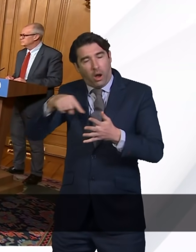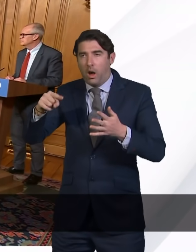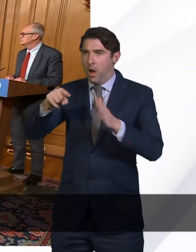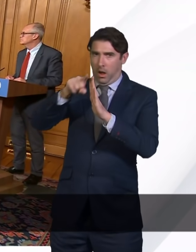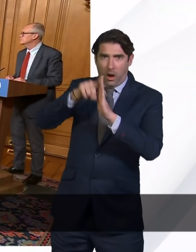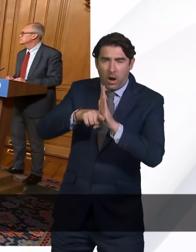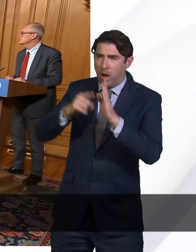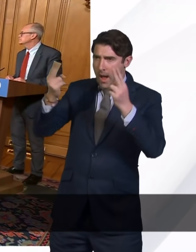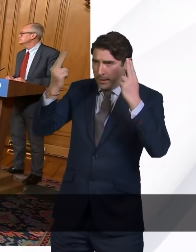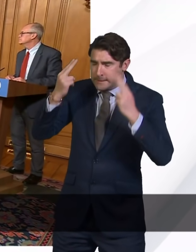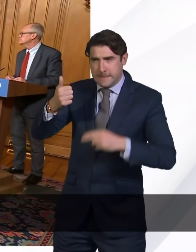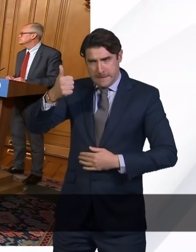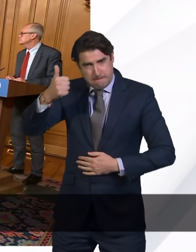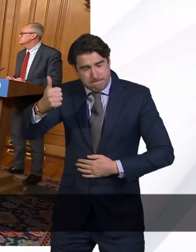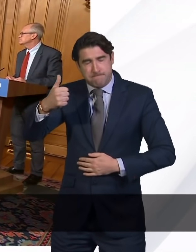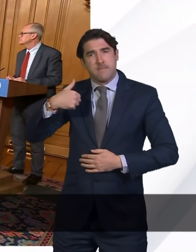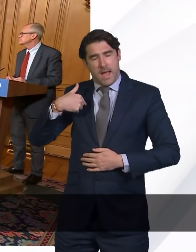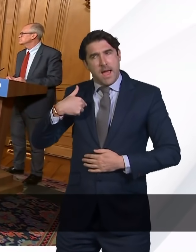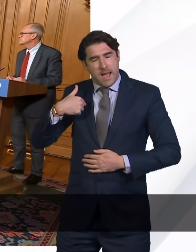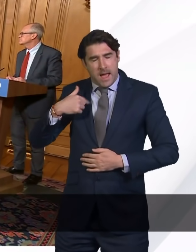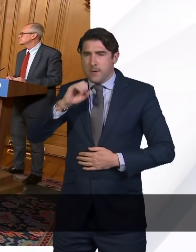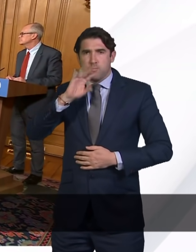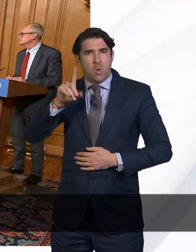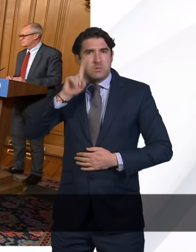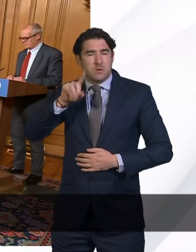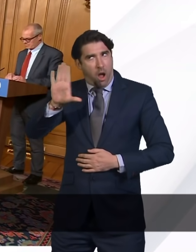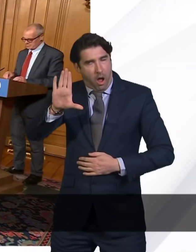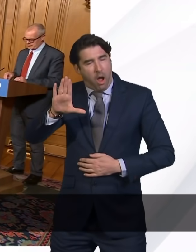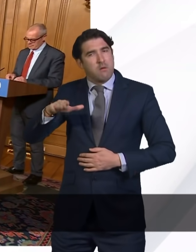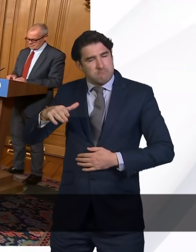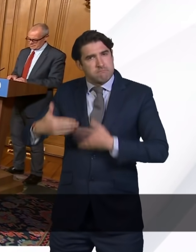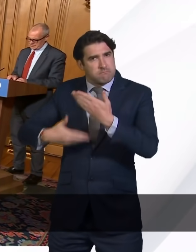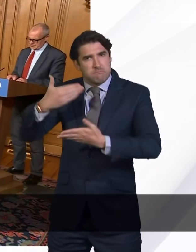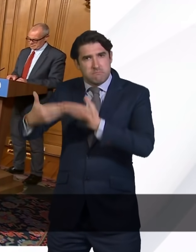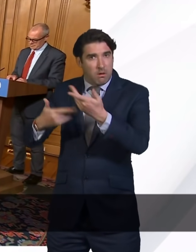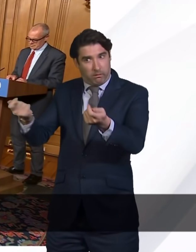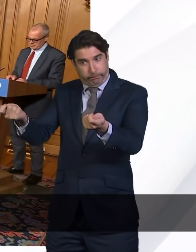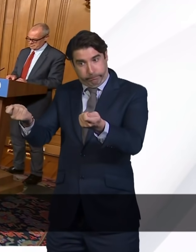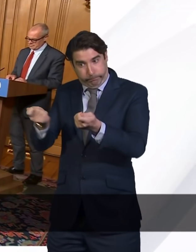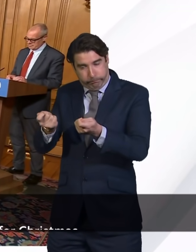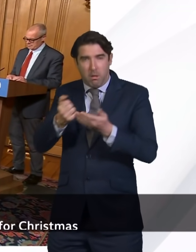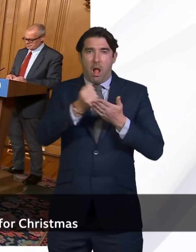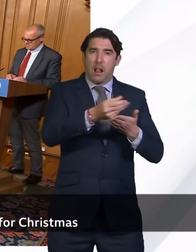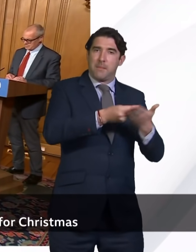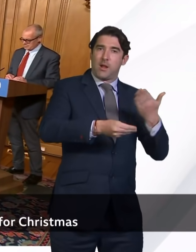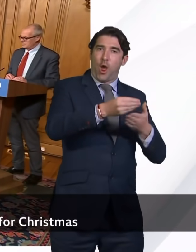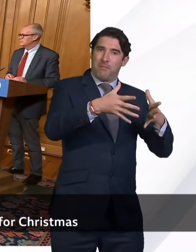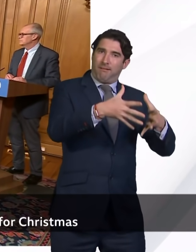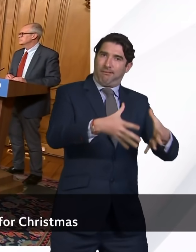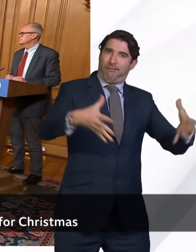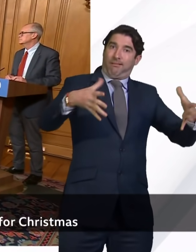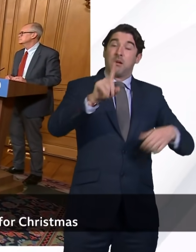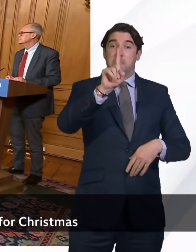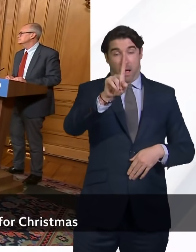we follow the guidance, but our success will have to be judged, I'm afraid, in the days and weeks ahead as we look